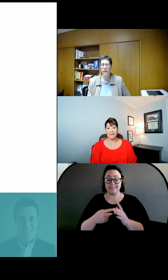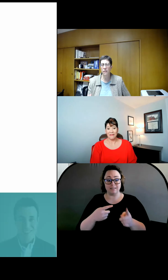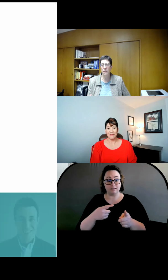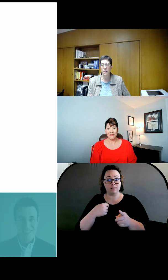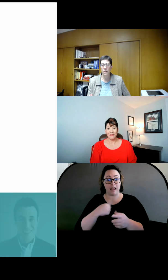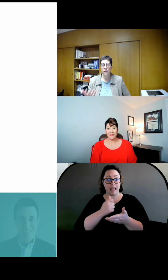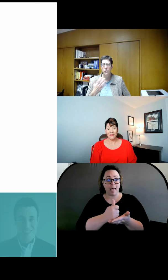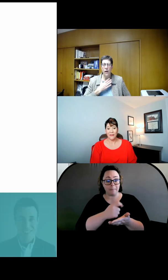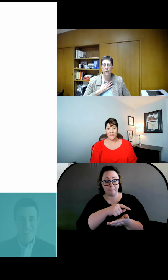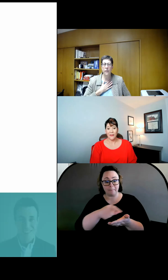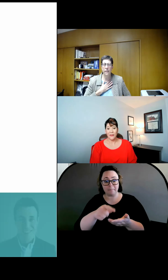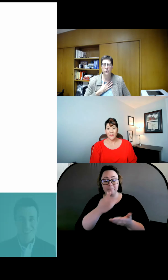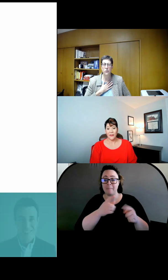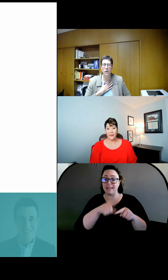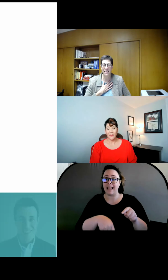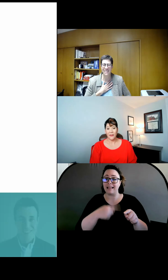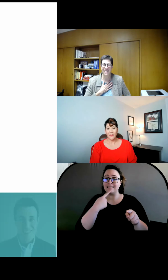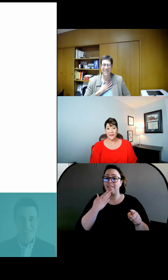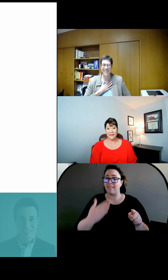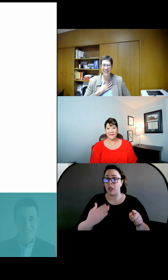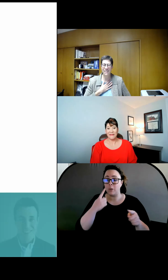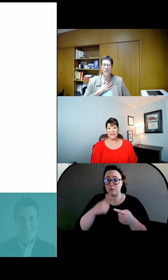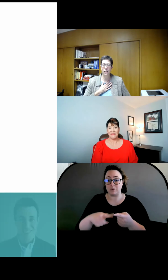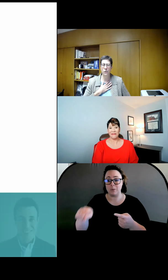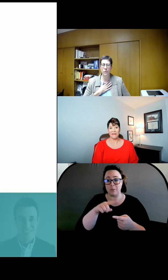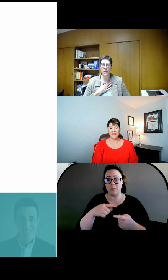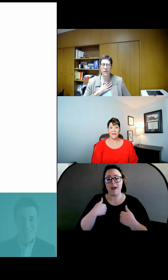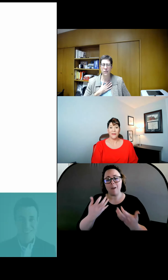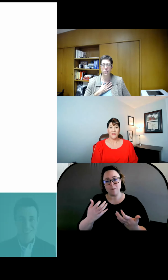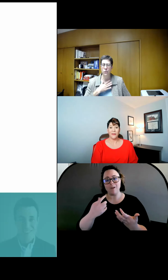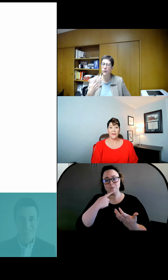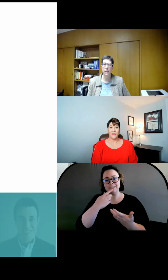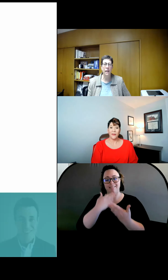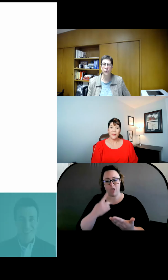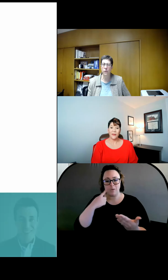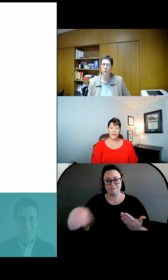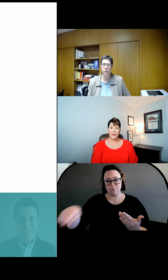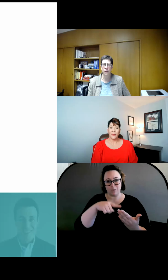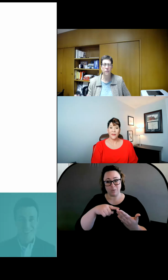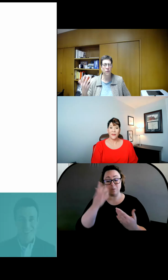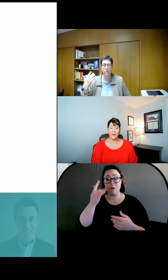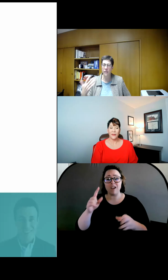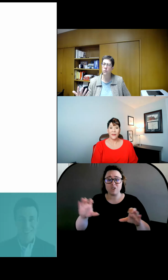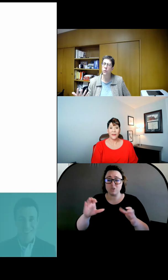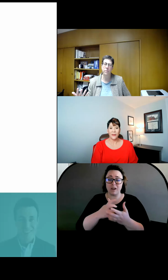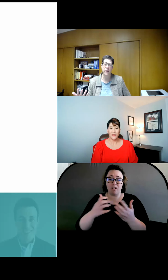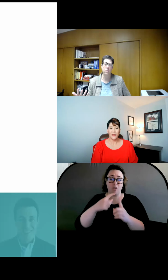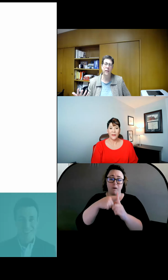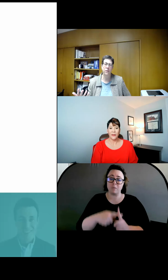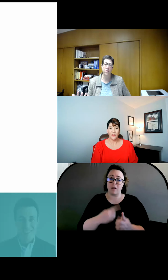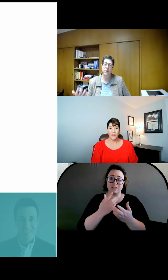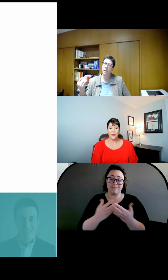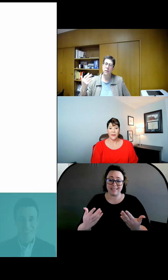their thanks. So I would like to express thanks to you because you're doing a lot of good in the world. You're making the world a